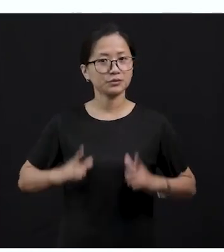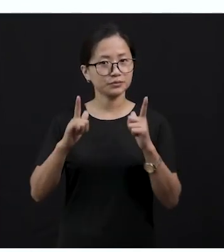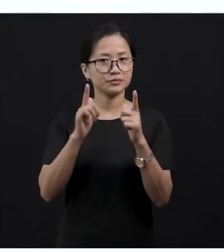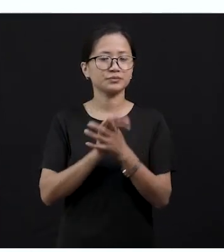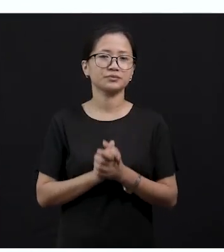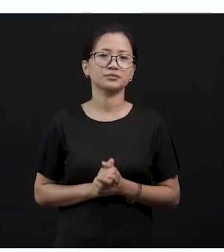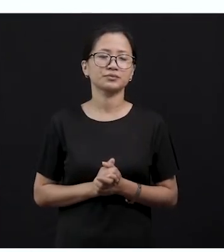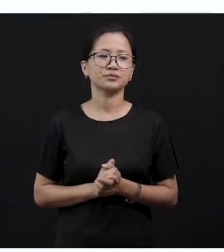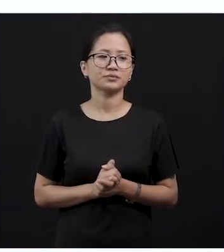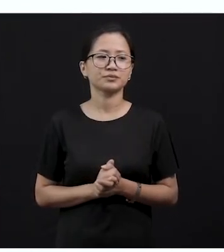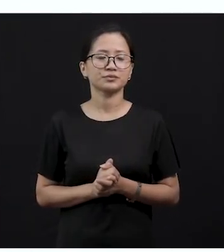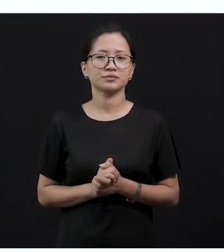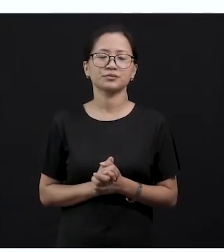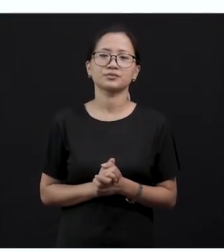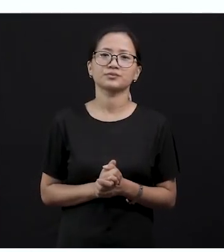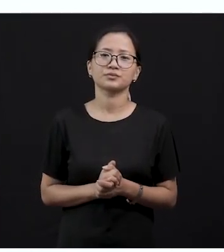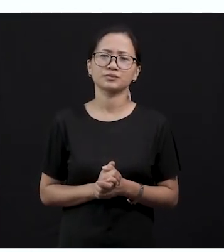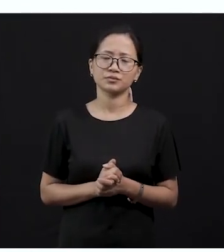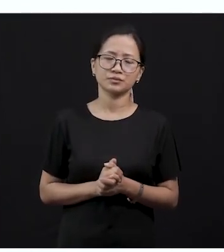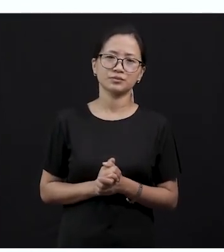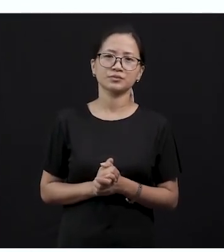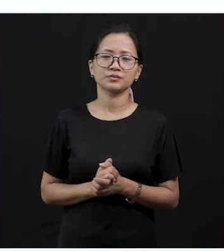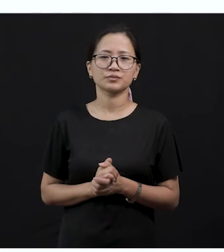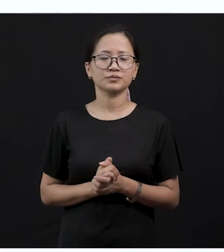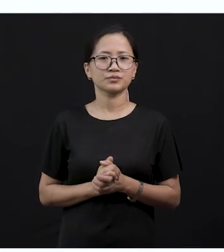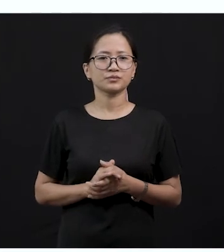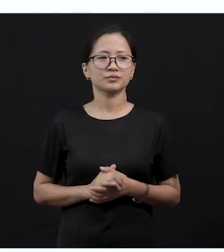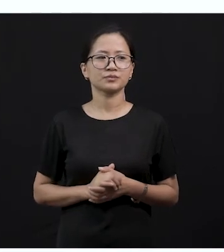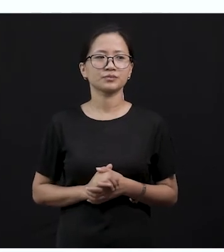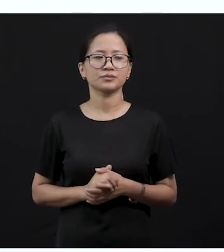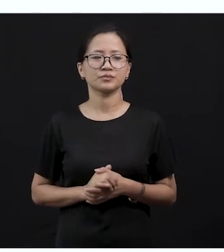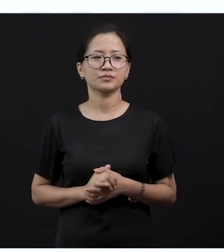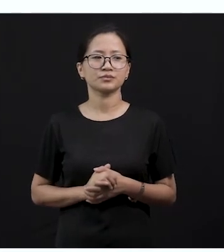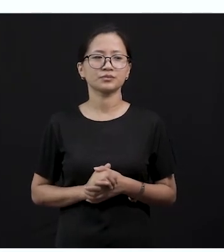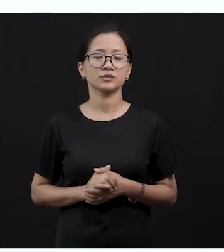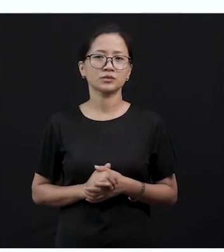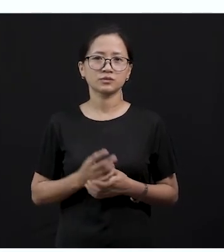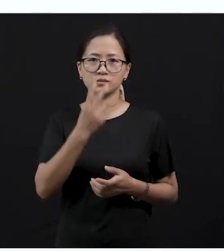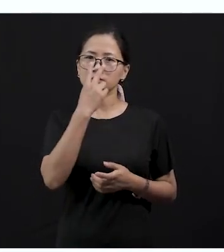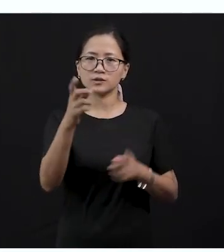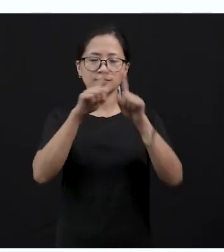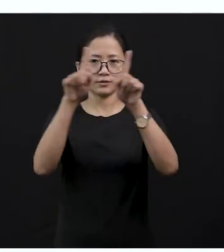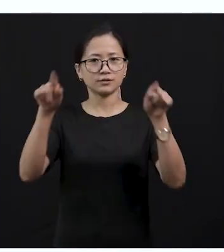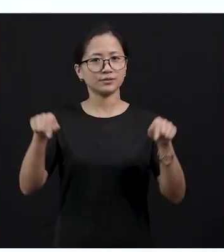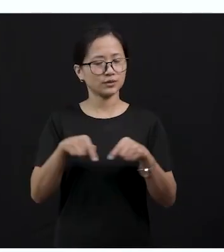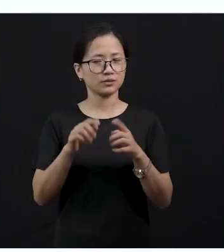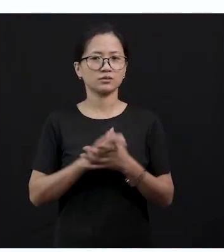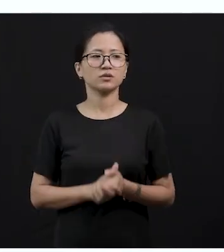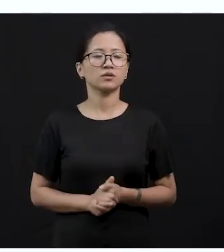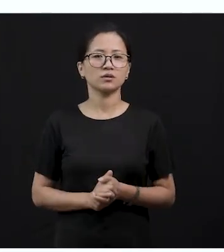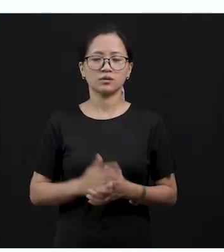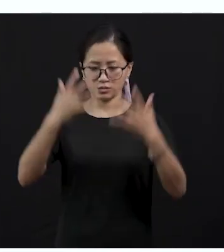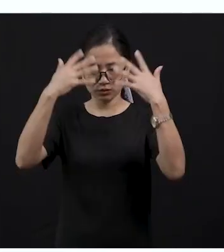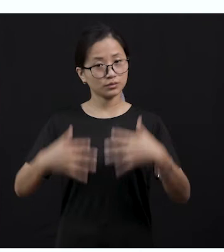to continue life, that is reproduction. So do all organisms reproduce? Let us see. Yes,